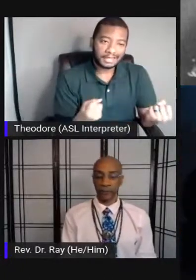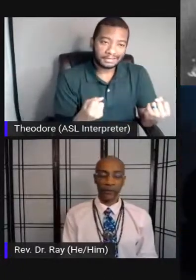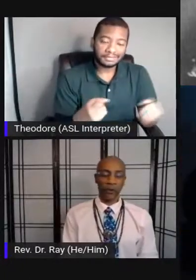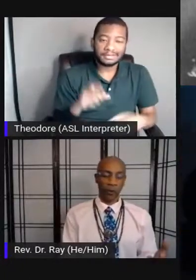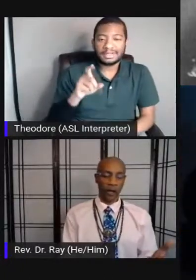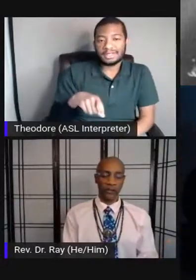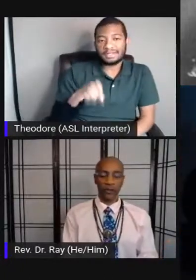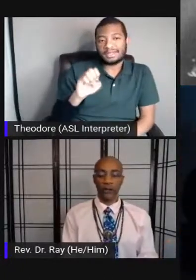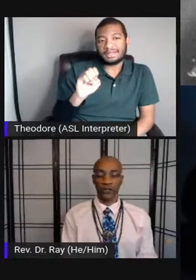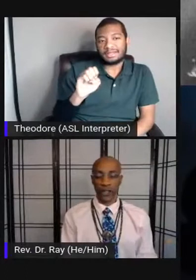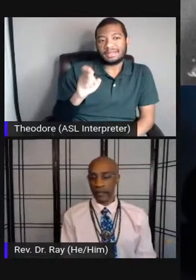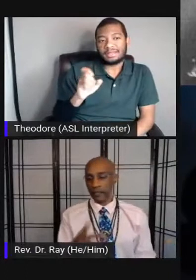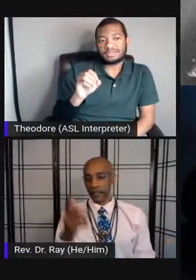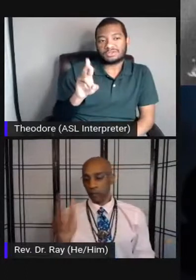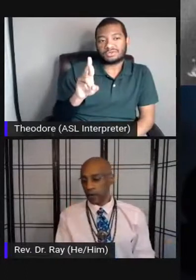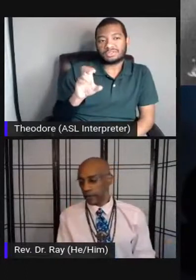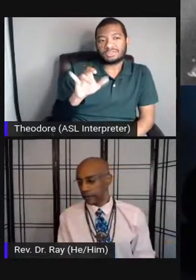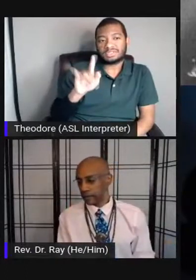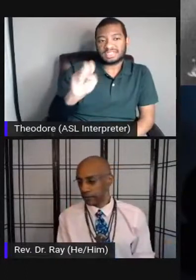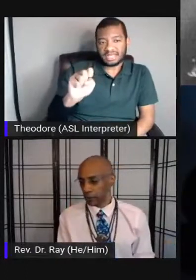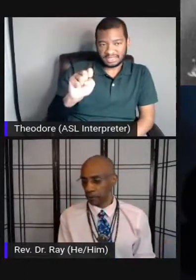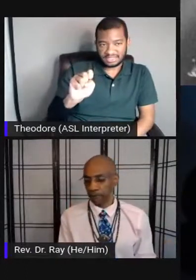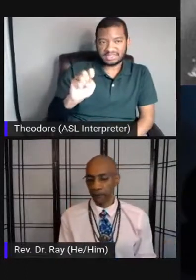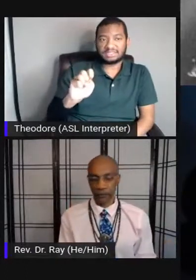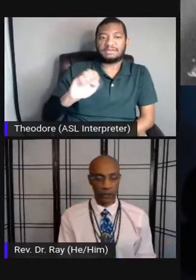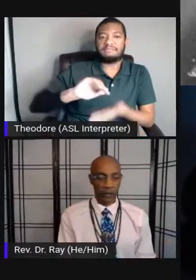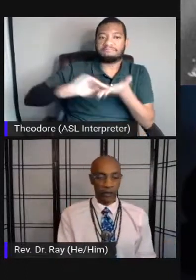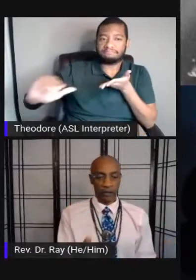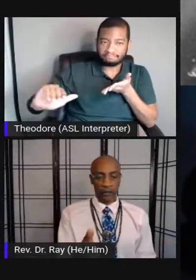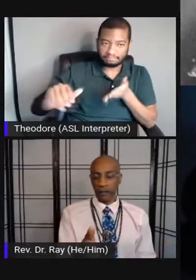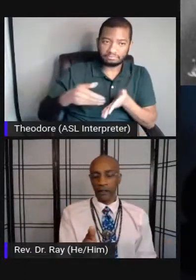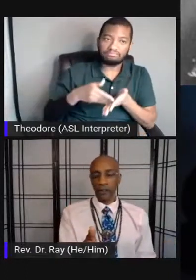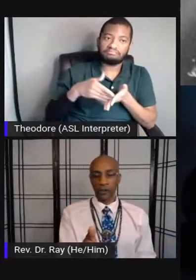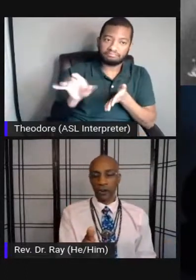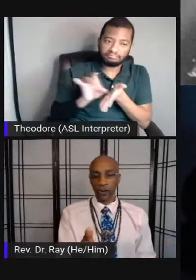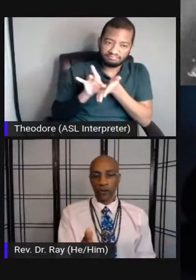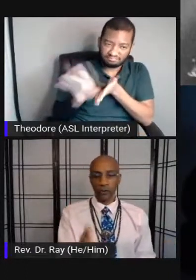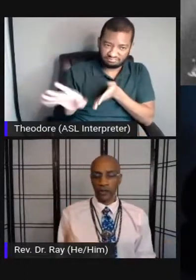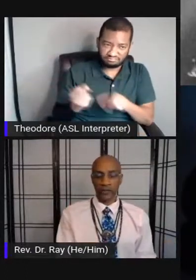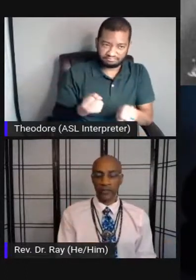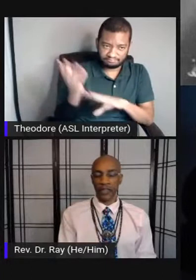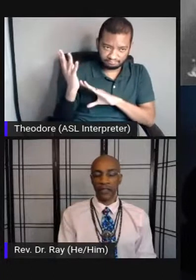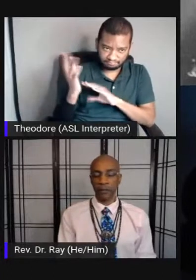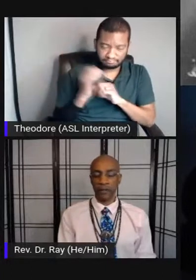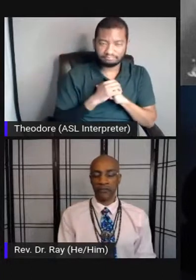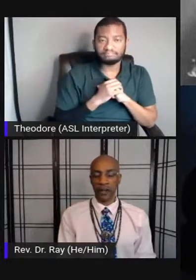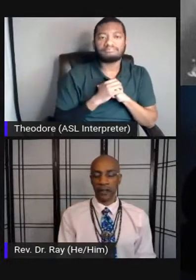fear? One, to understand in the same way that this film, the little girl wasn't the thing to be afraid of.